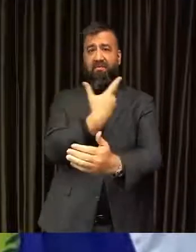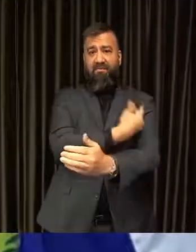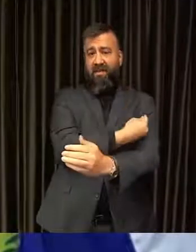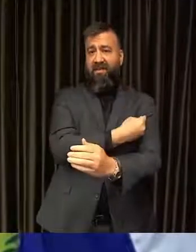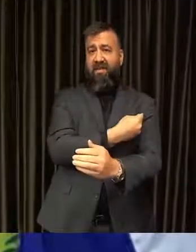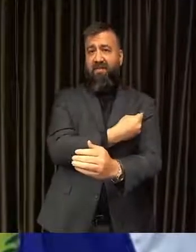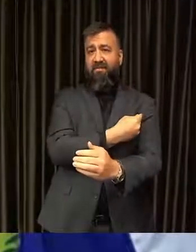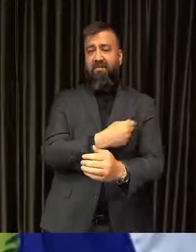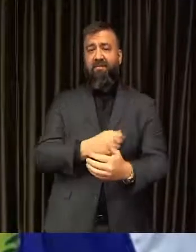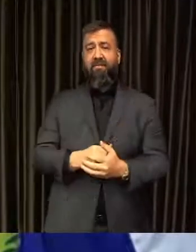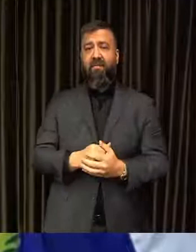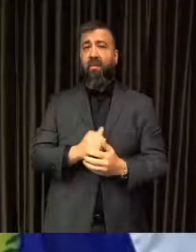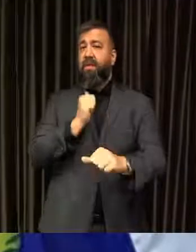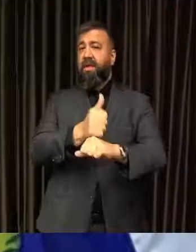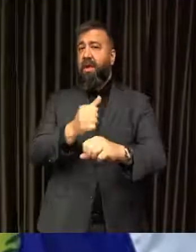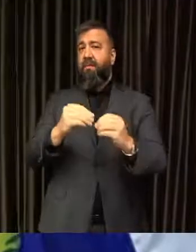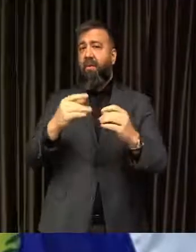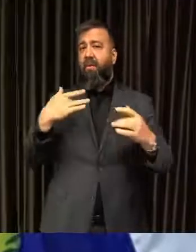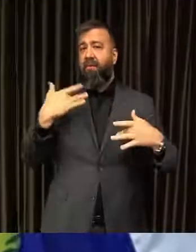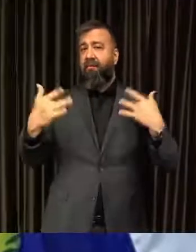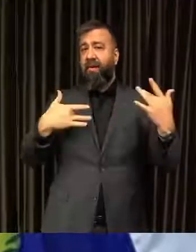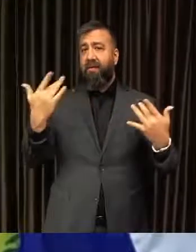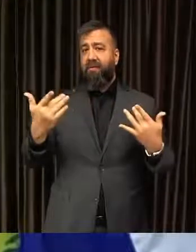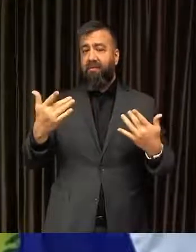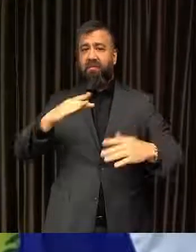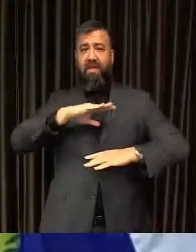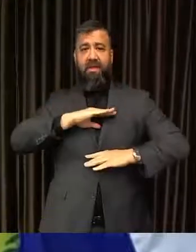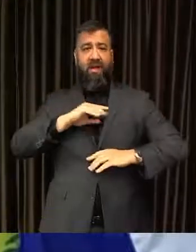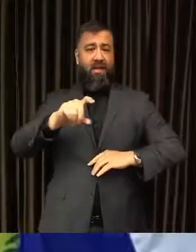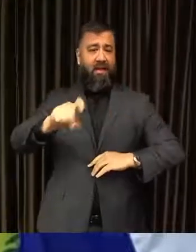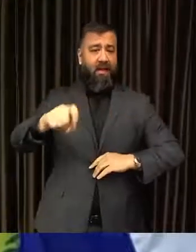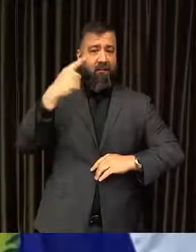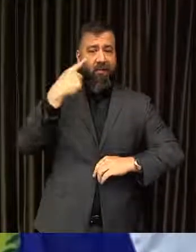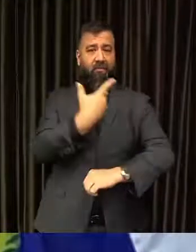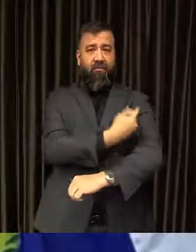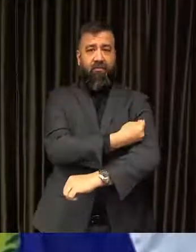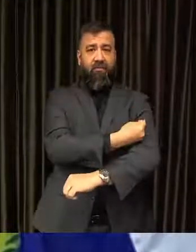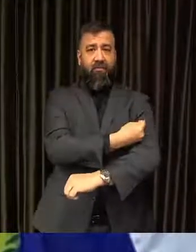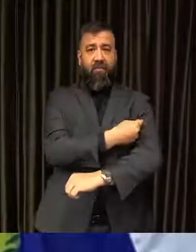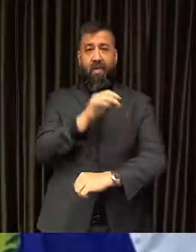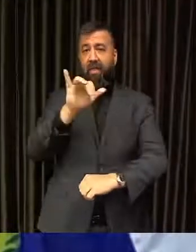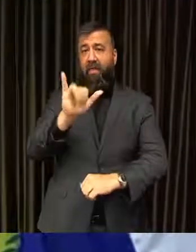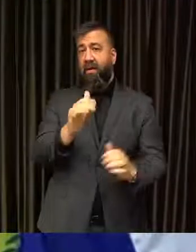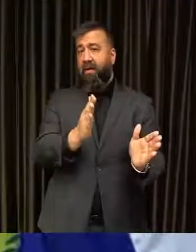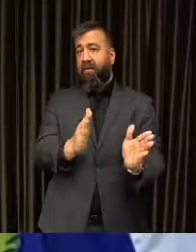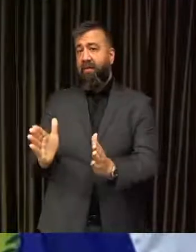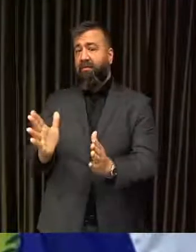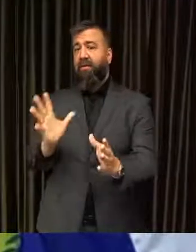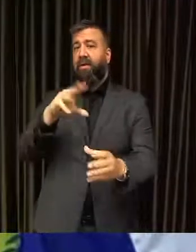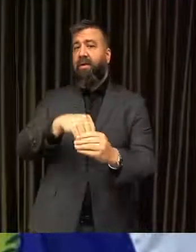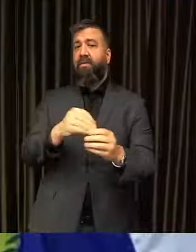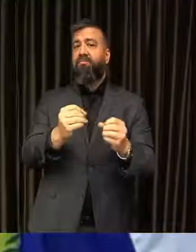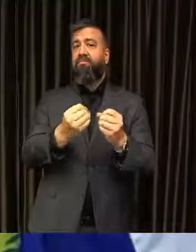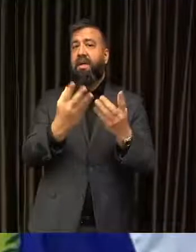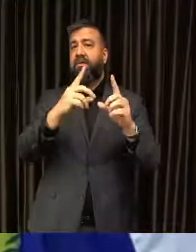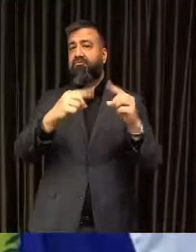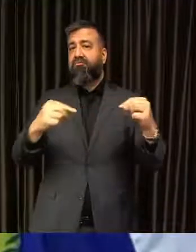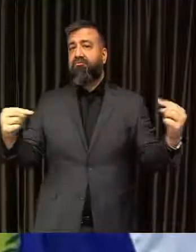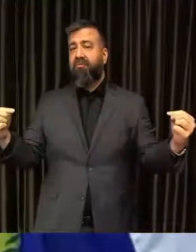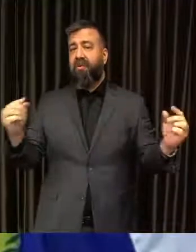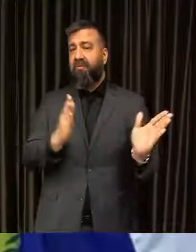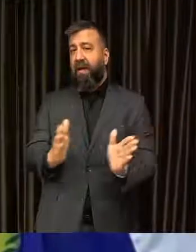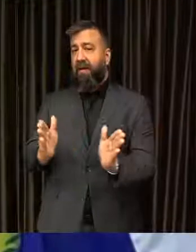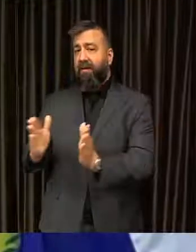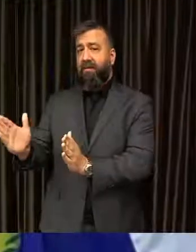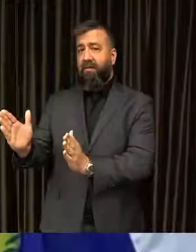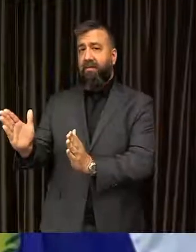for COVID-19 vaccines in our community. These efforts involve multiple strategies, including the vaccination event in St. Louis County